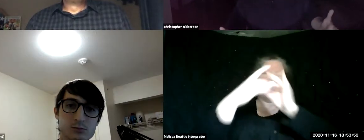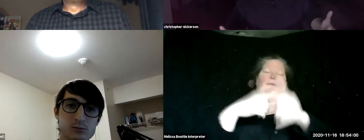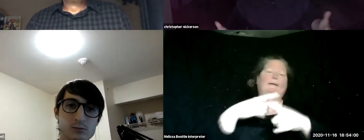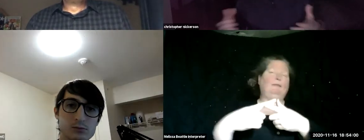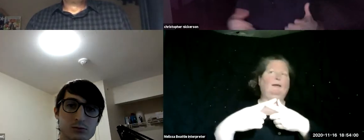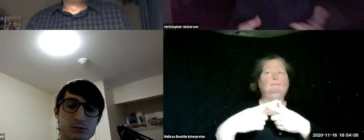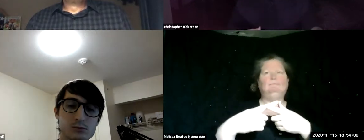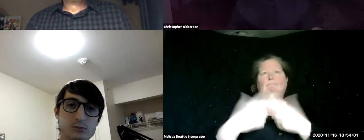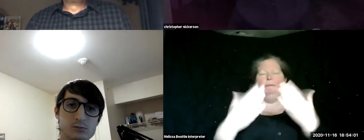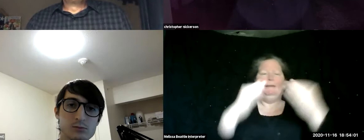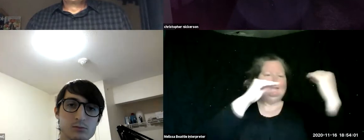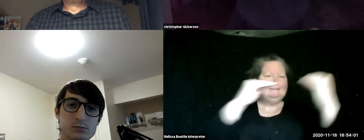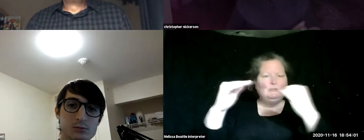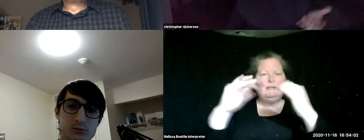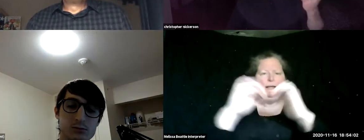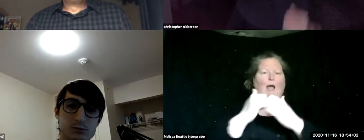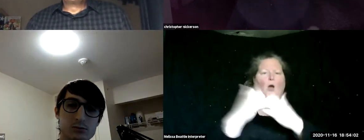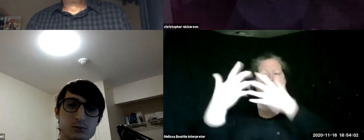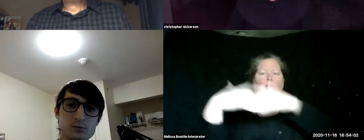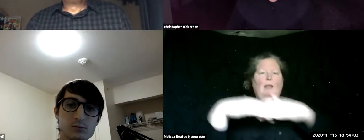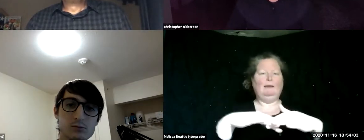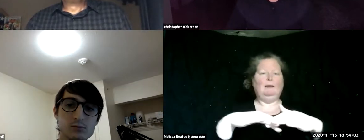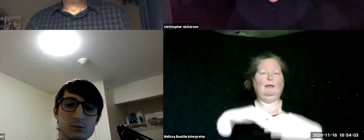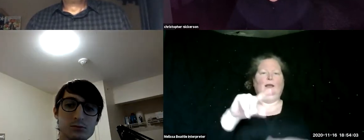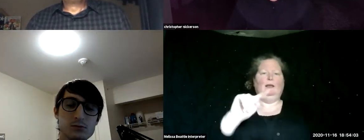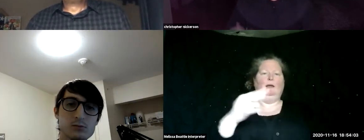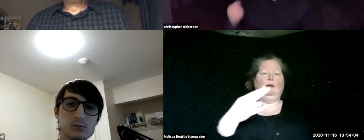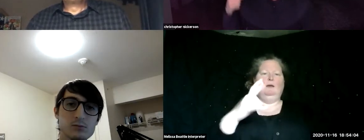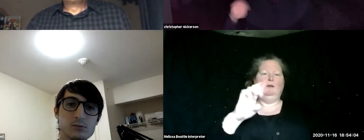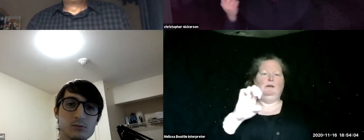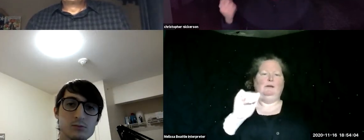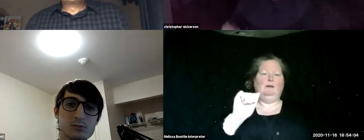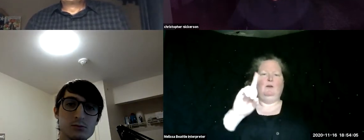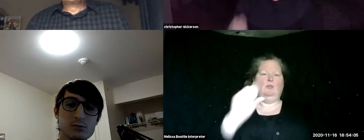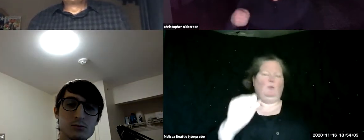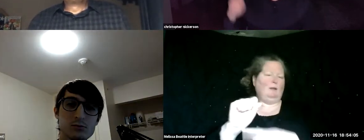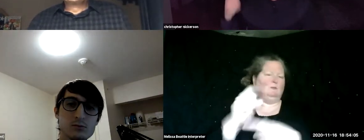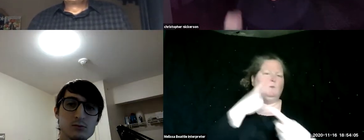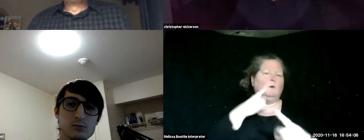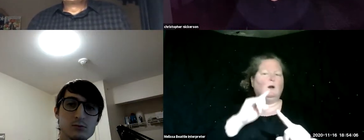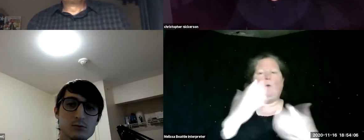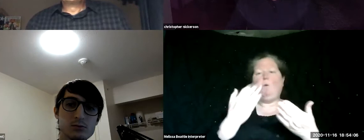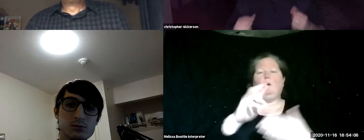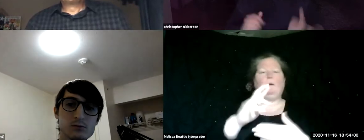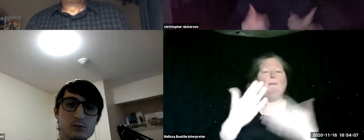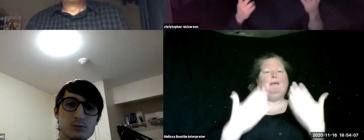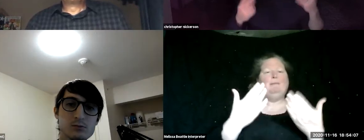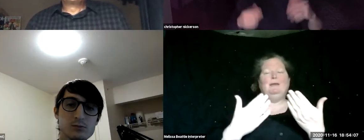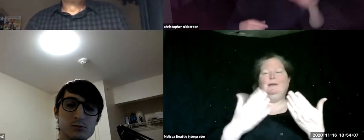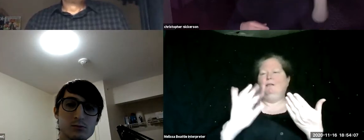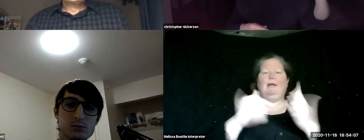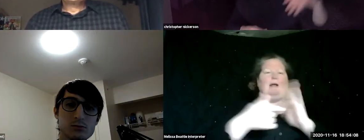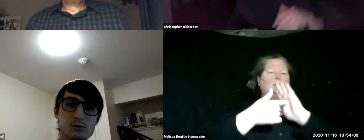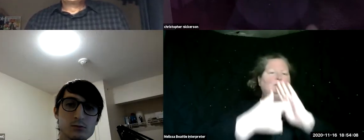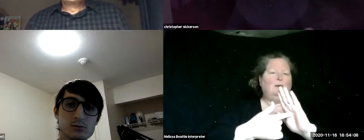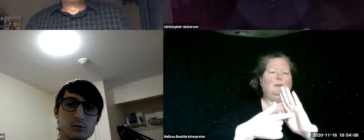about how blended threats work, you know, just the stupid examples that I gave you, right, of shoving a card in a door or using a 7 or like blowing smoke